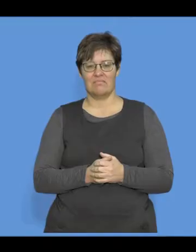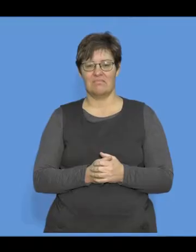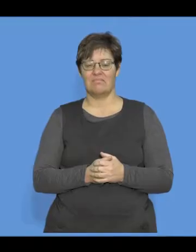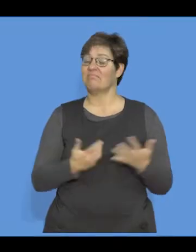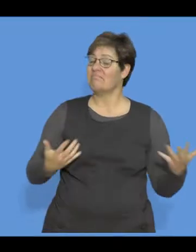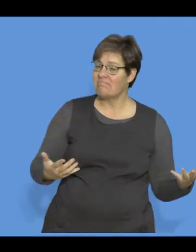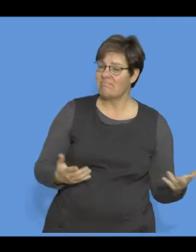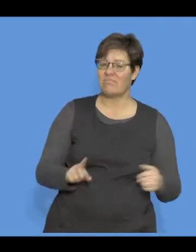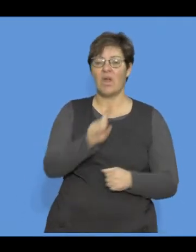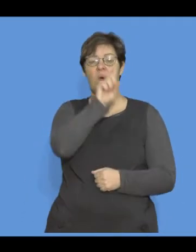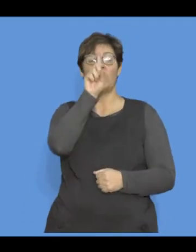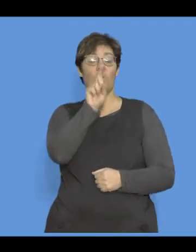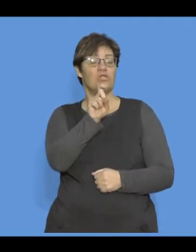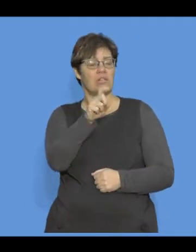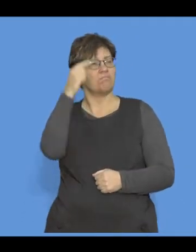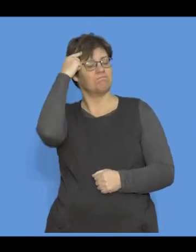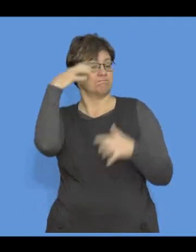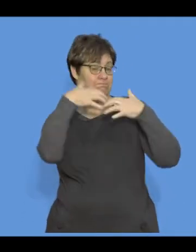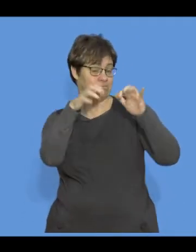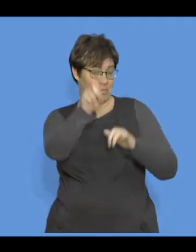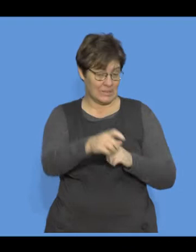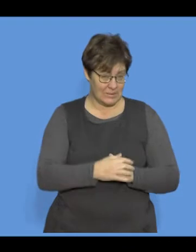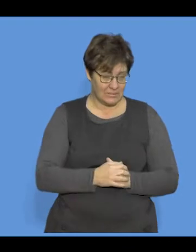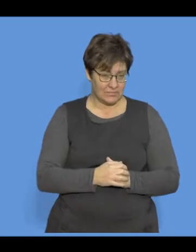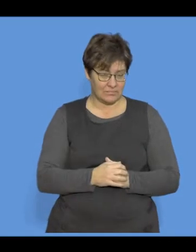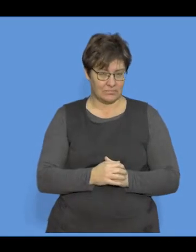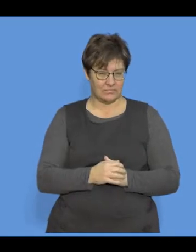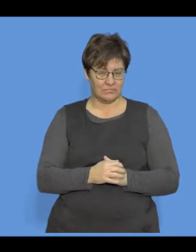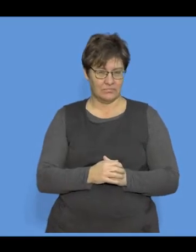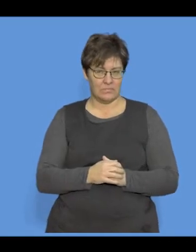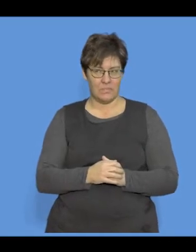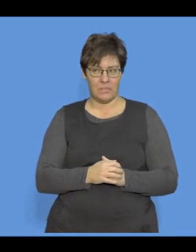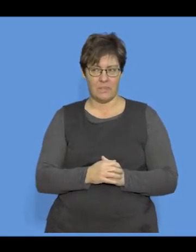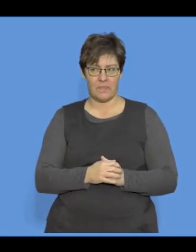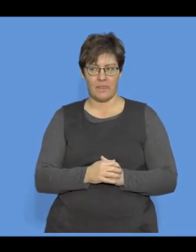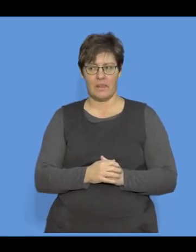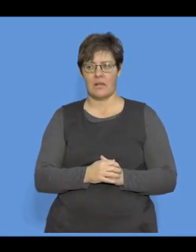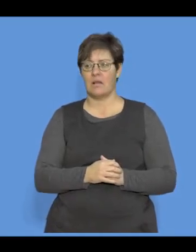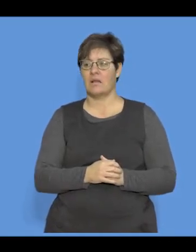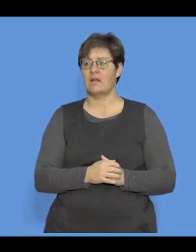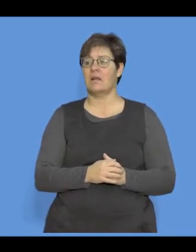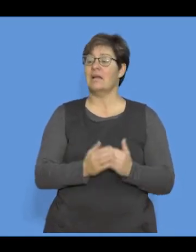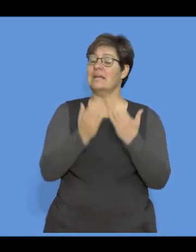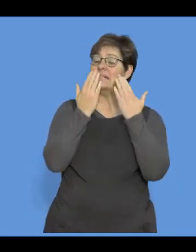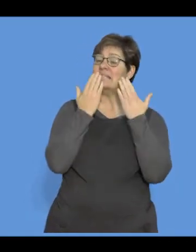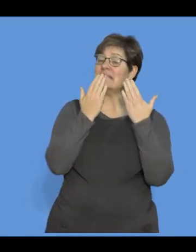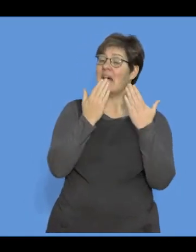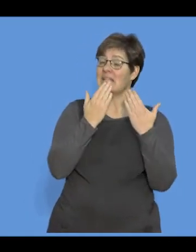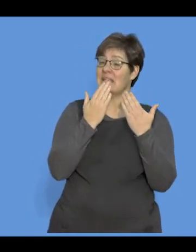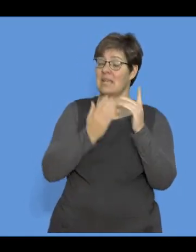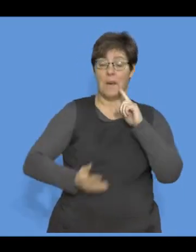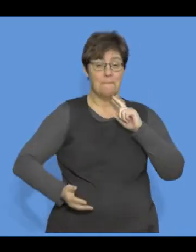a question I would like you to consider. What is the best way to study and